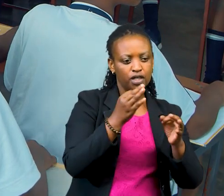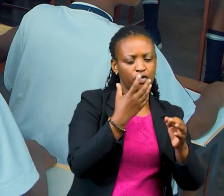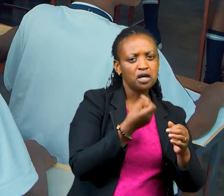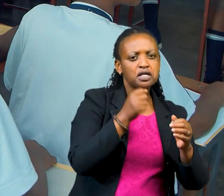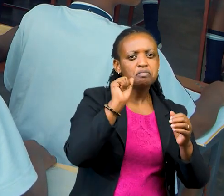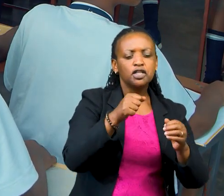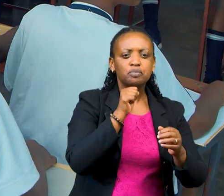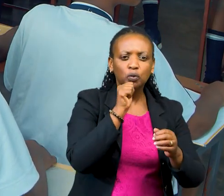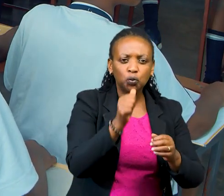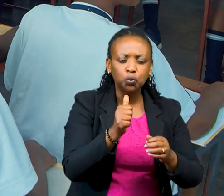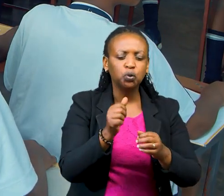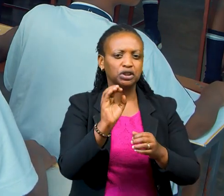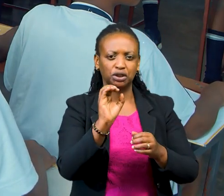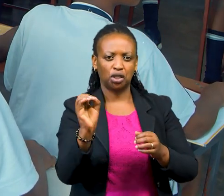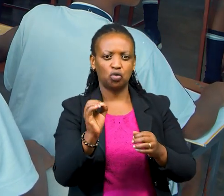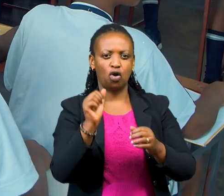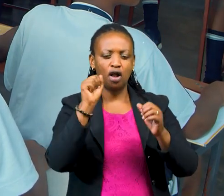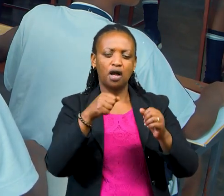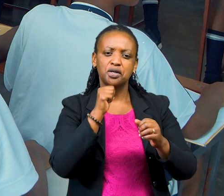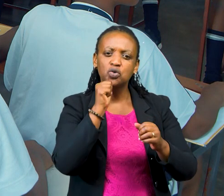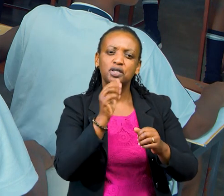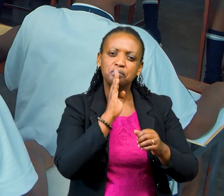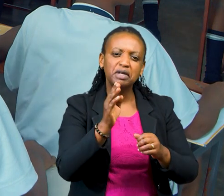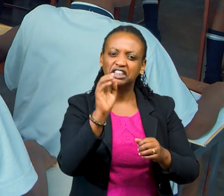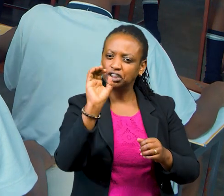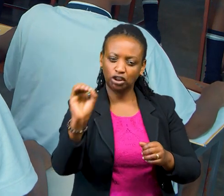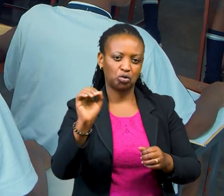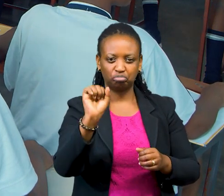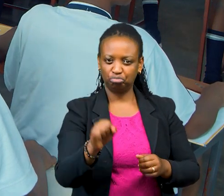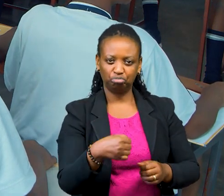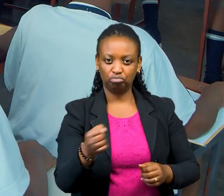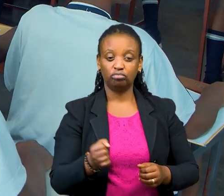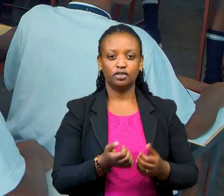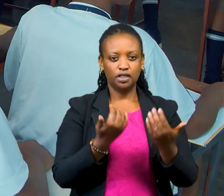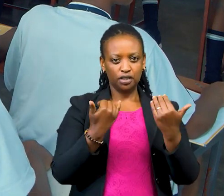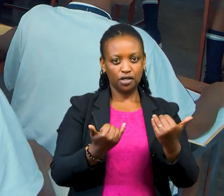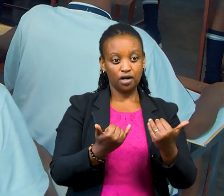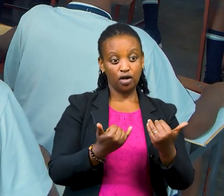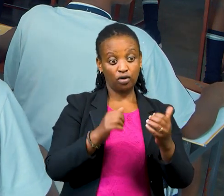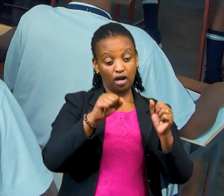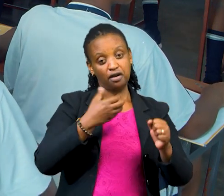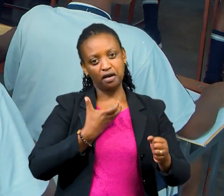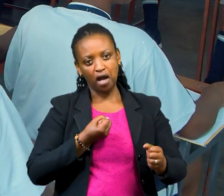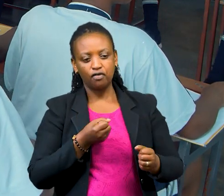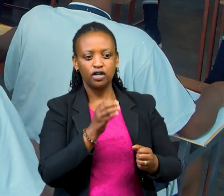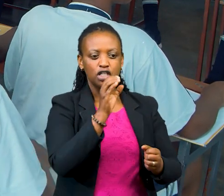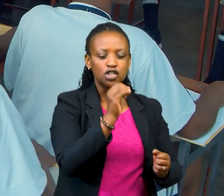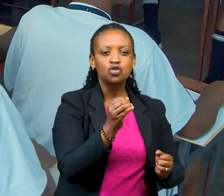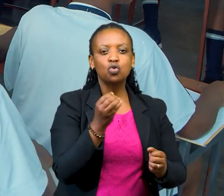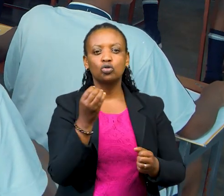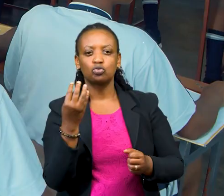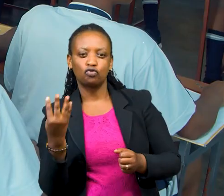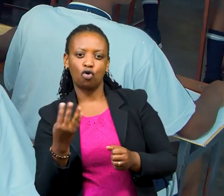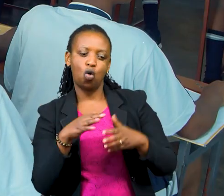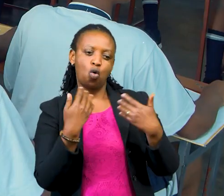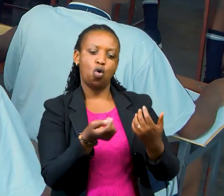of the numbers cannot be 0. Cannot be 0. So we can't have 0